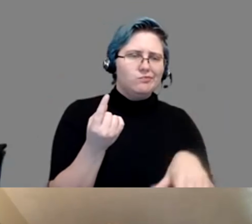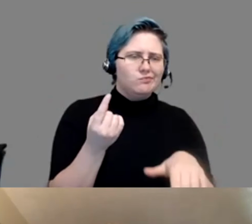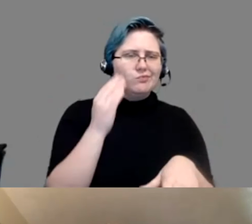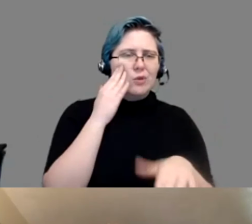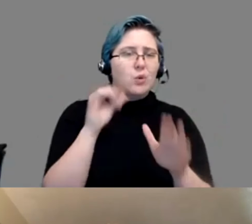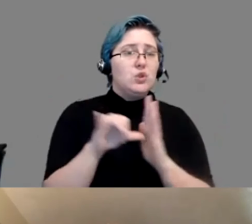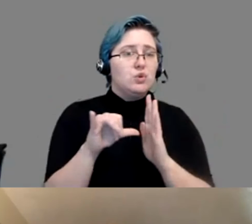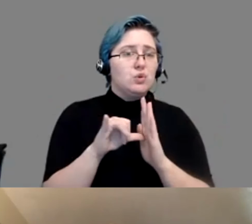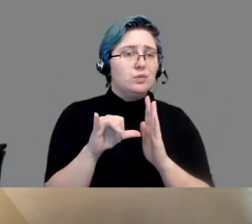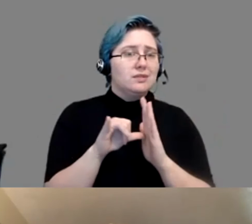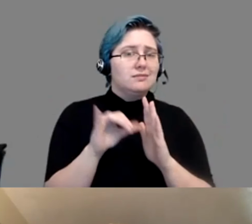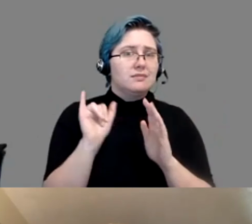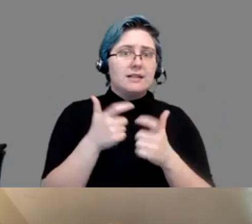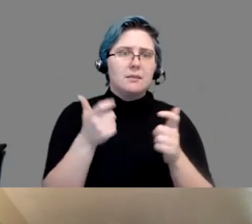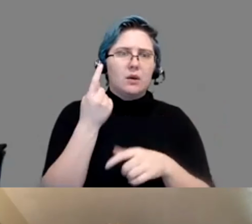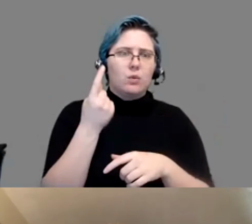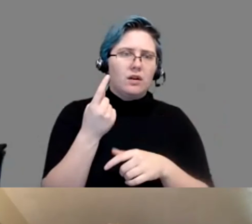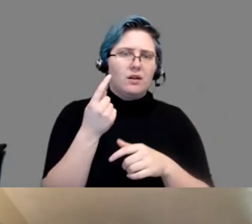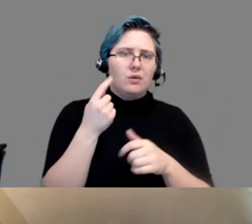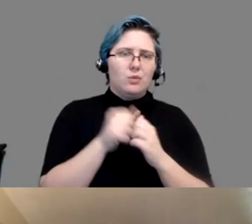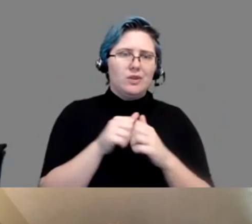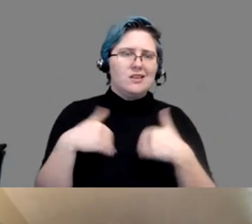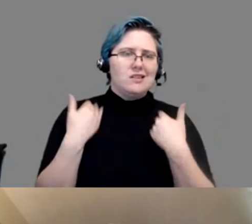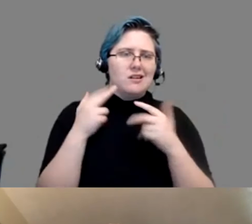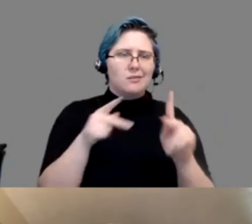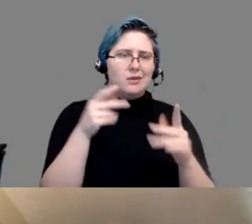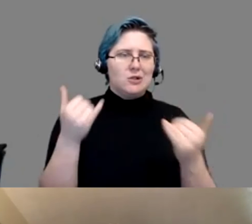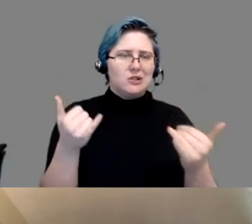YouTube. That's a big one among young people now.